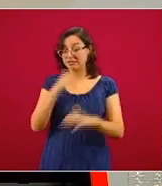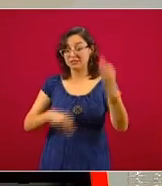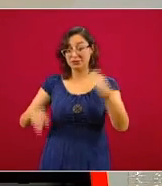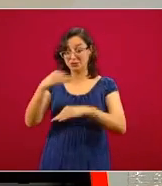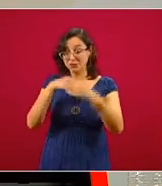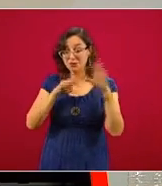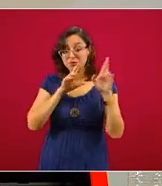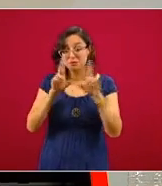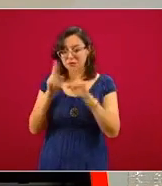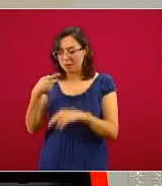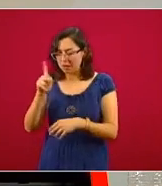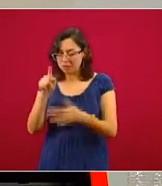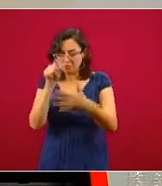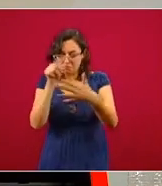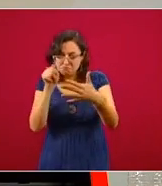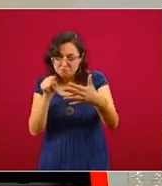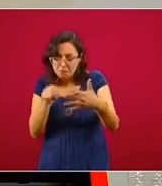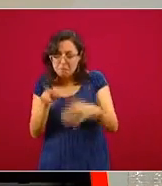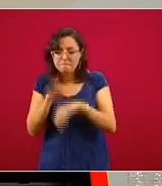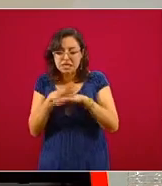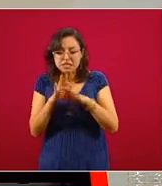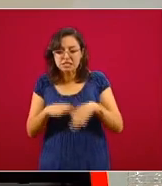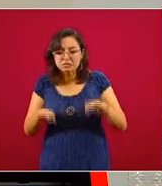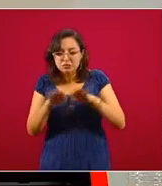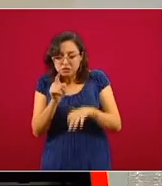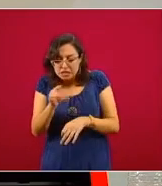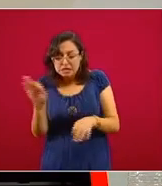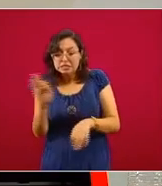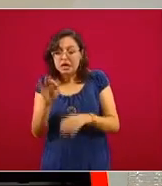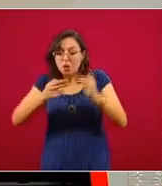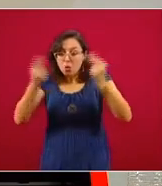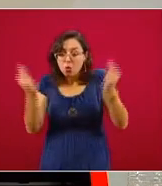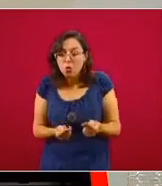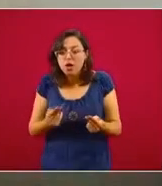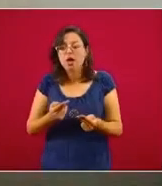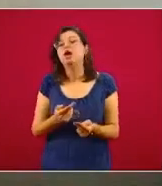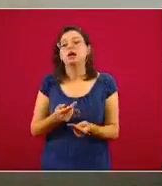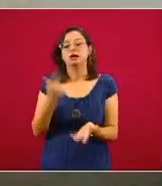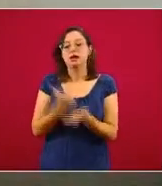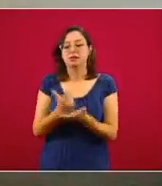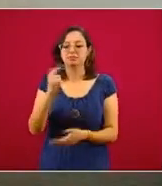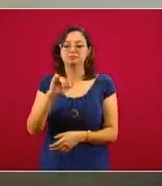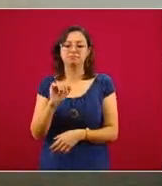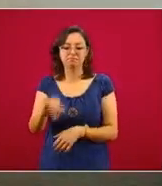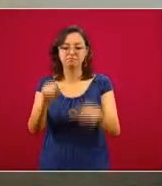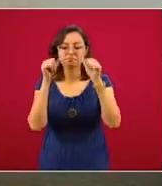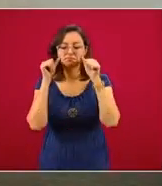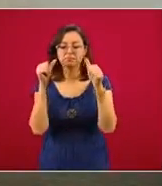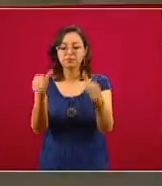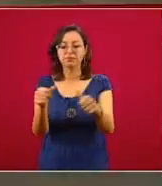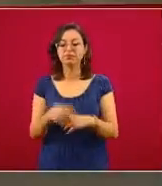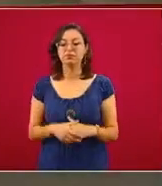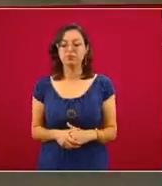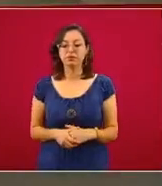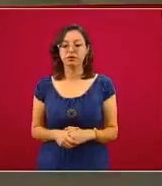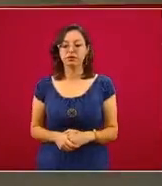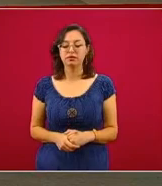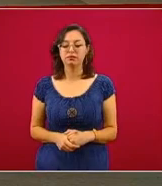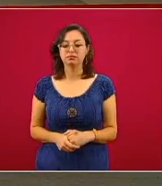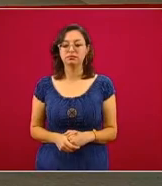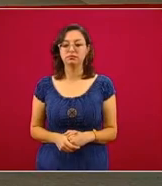all of them, but we do have a high level of urgency to deal with this right away.